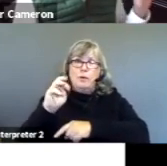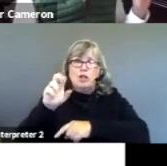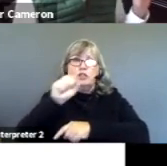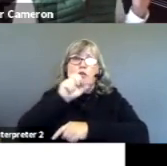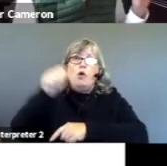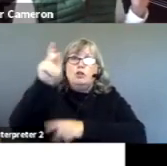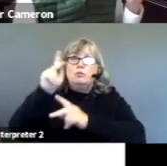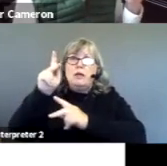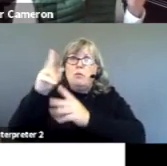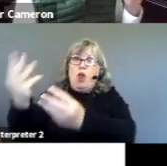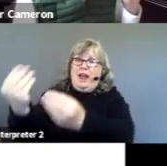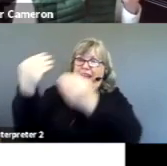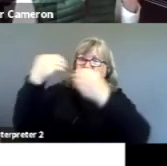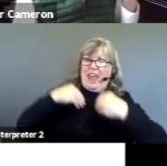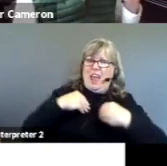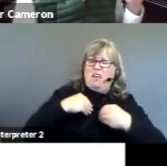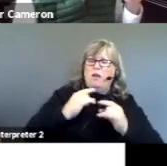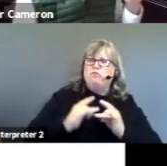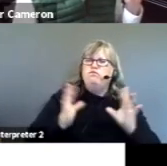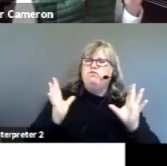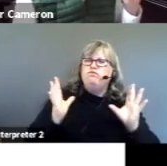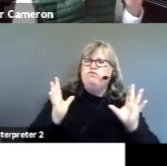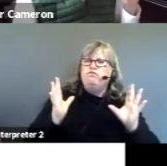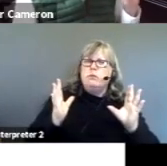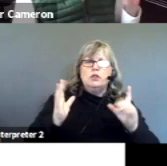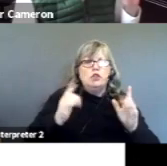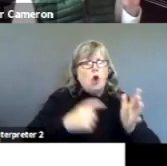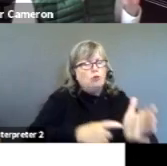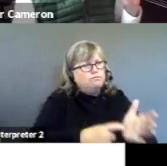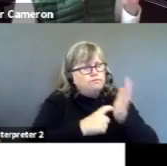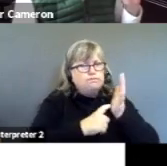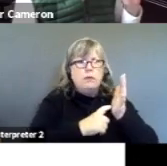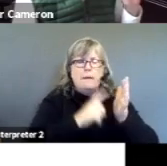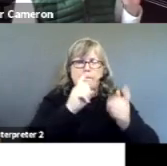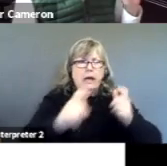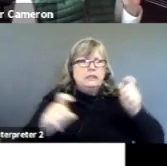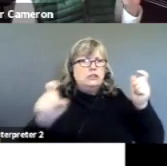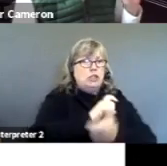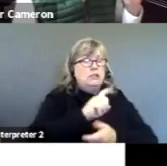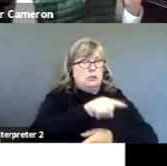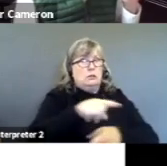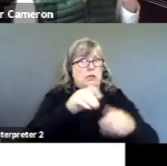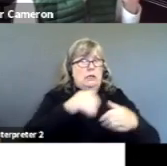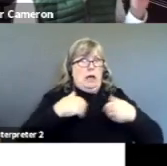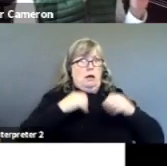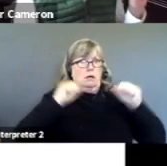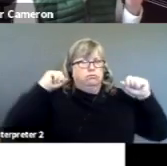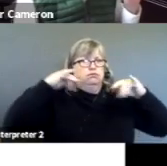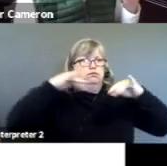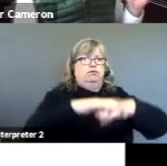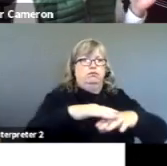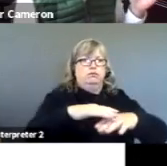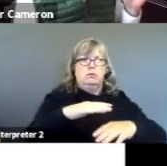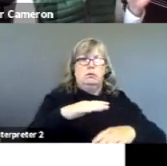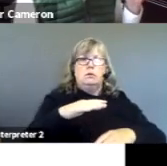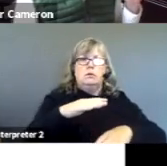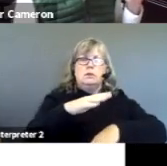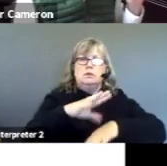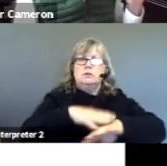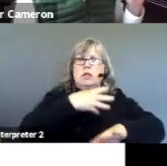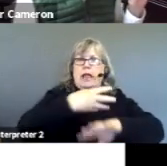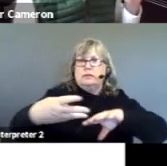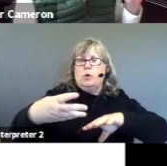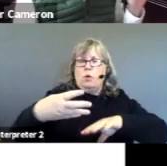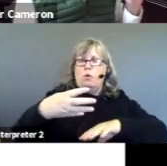and demanding change, and their presence was very strong at the COP26 in Glasgow. Okay, so how? What is the